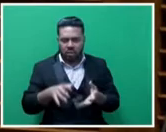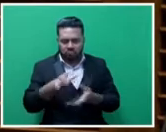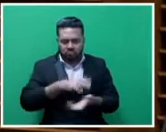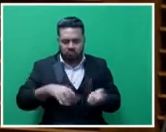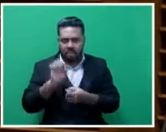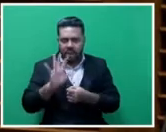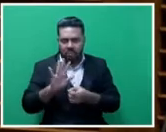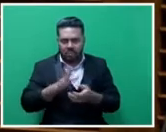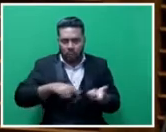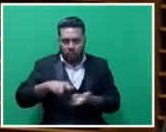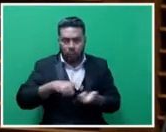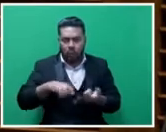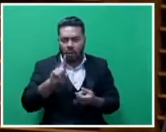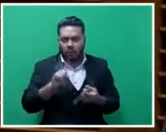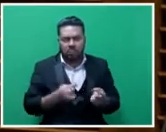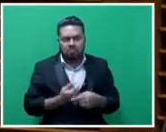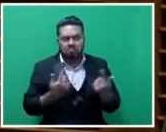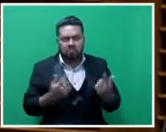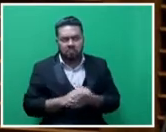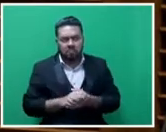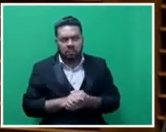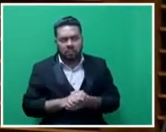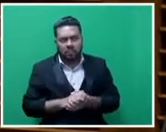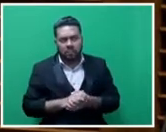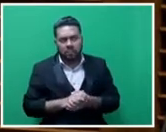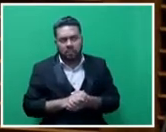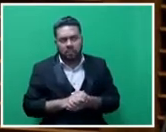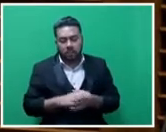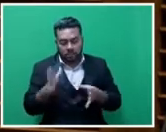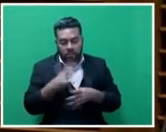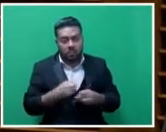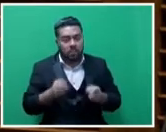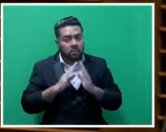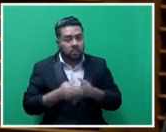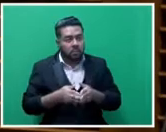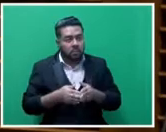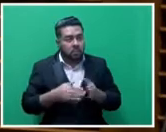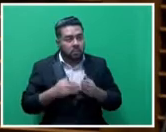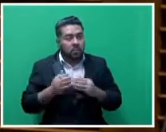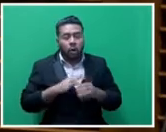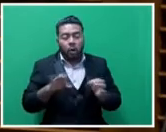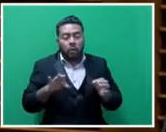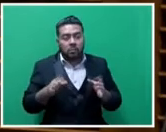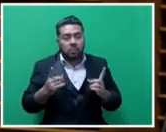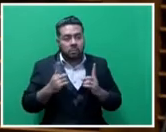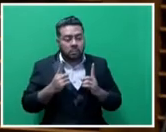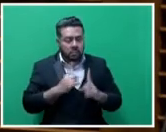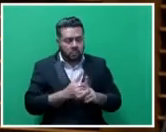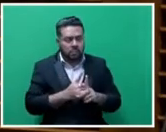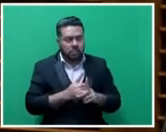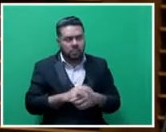major causes of the destruction of buildings is actually non-compliance, Honourable Speaker,